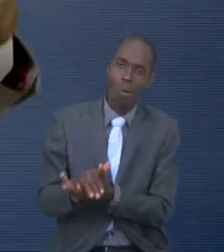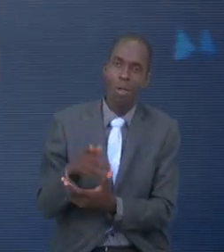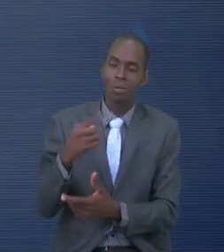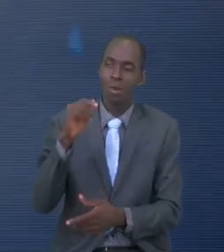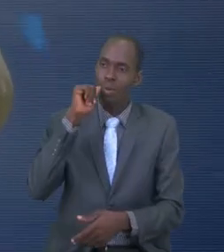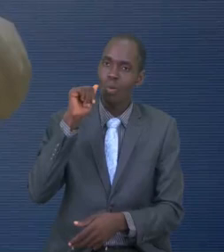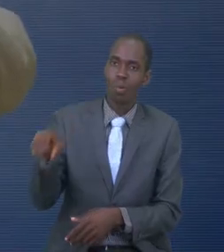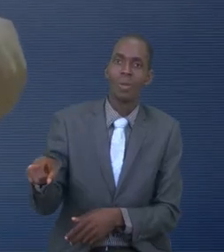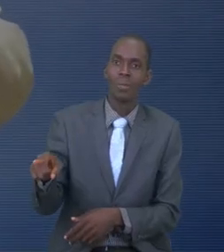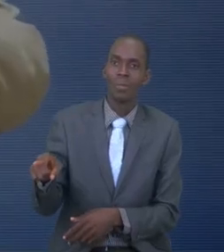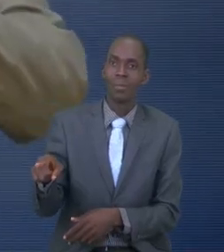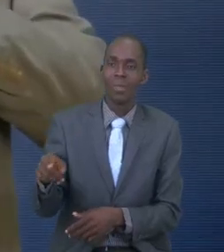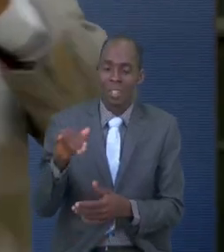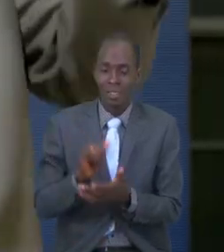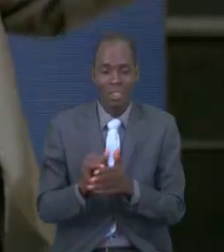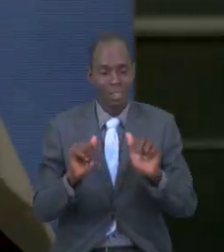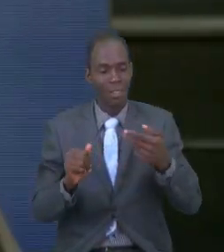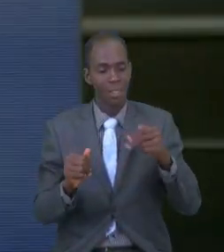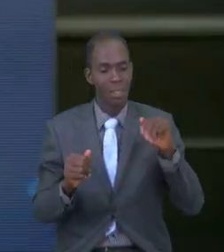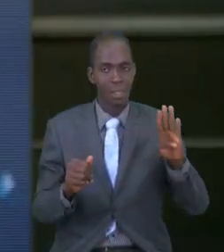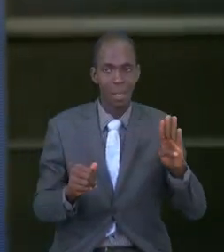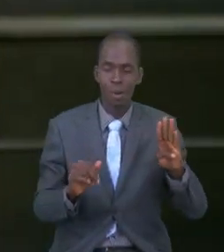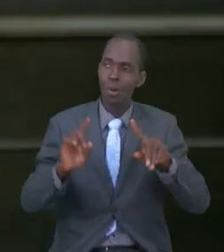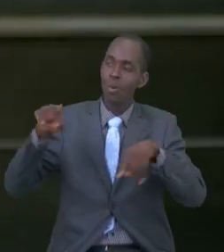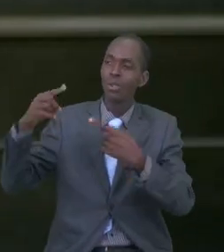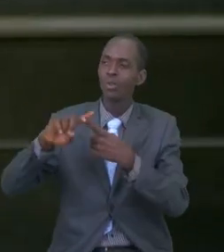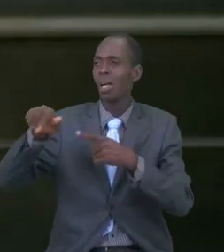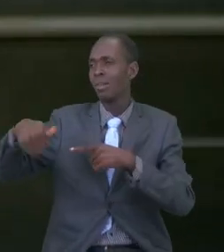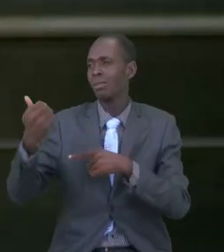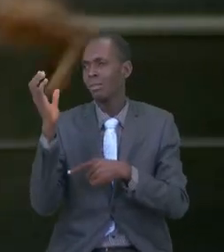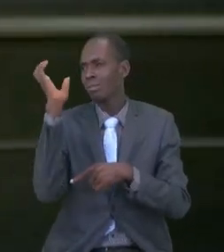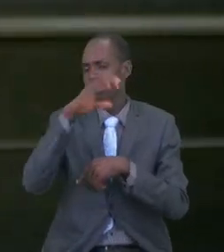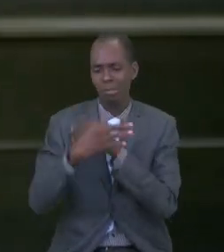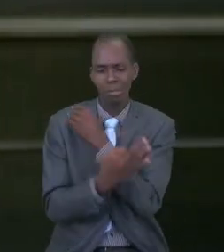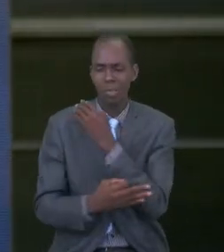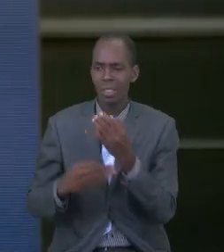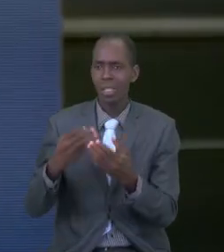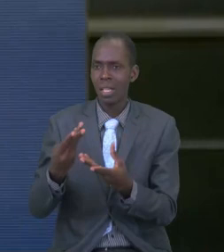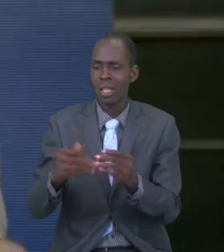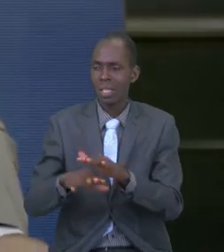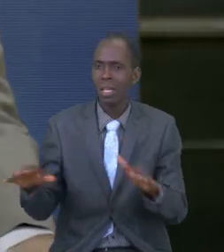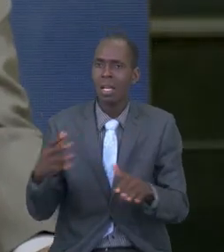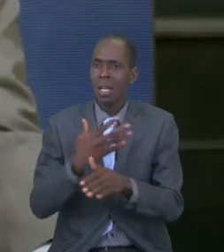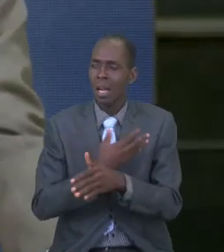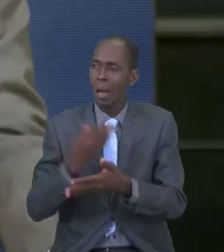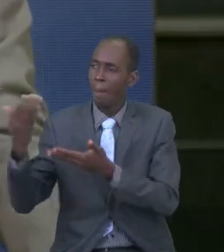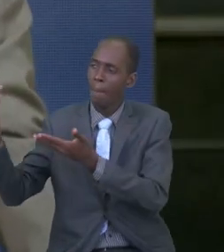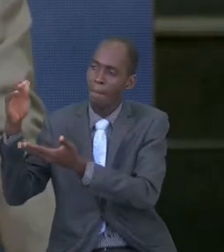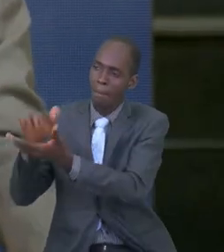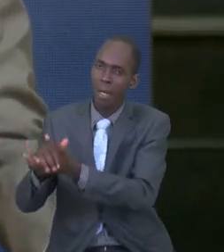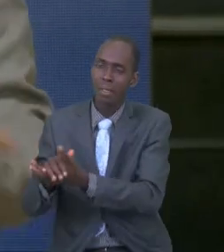that he, Ahab, went to the foreign land to get and bring to the land of